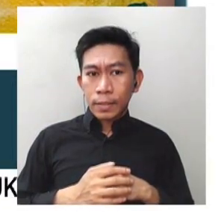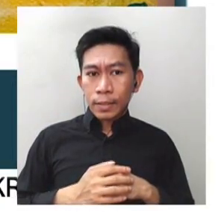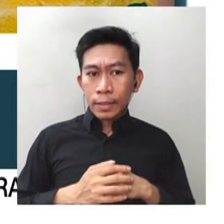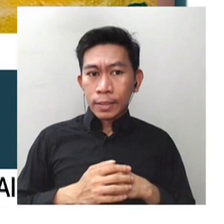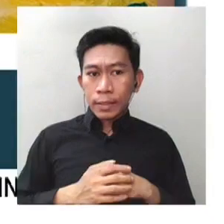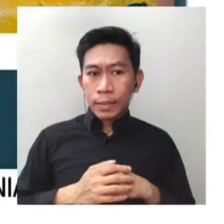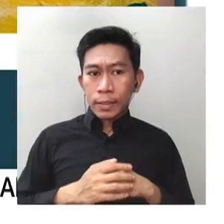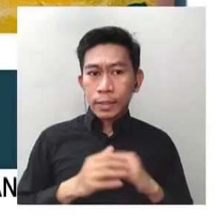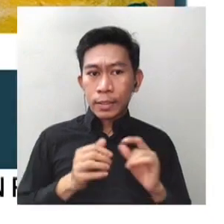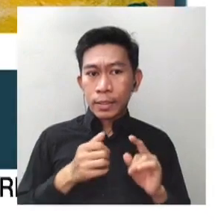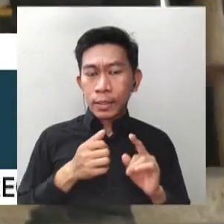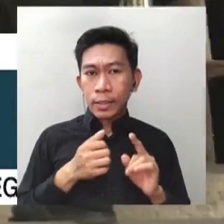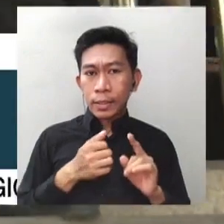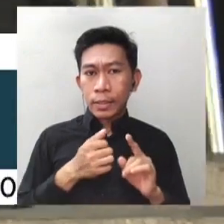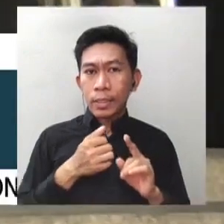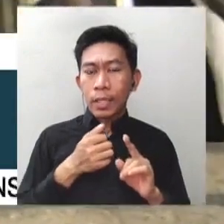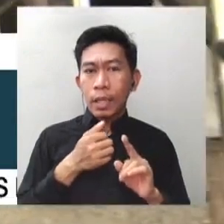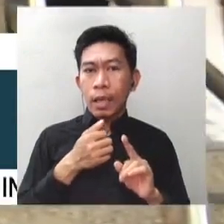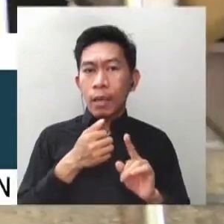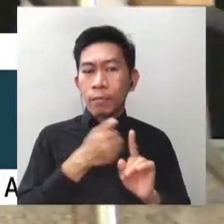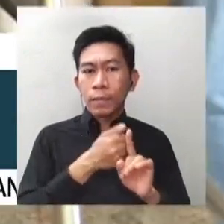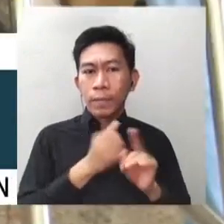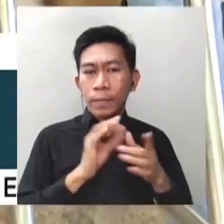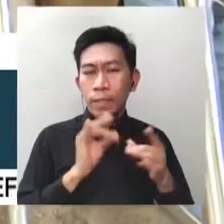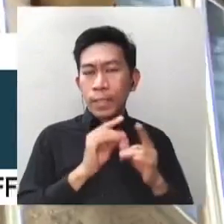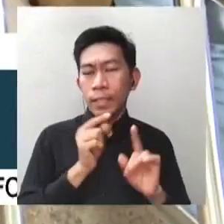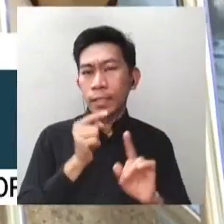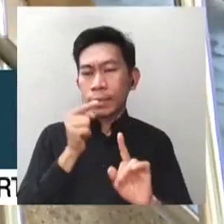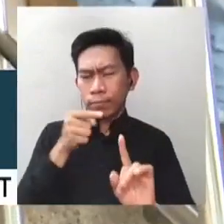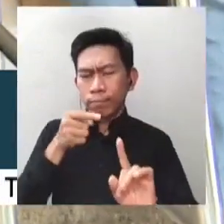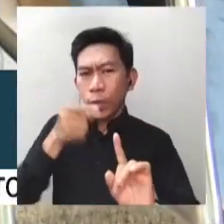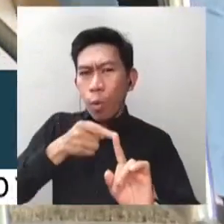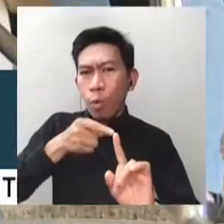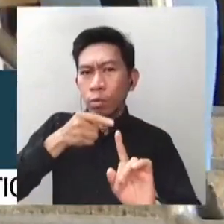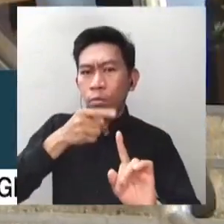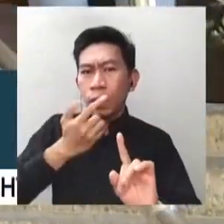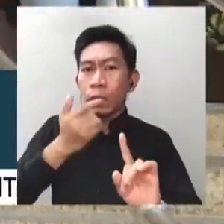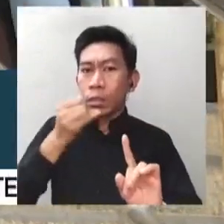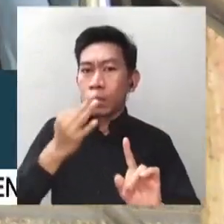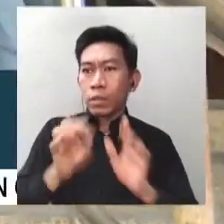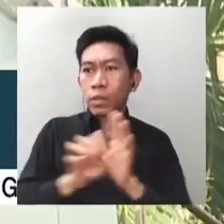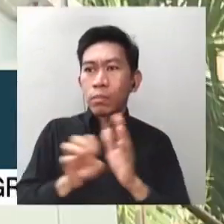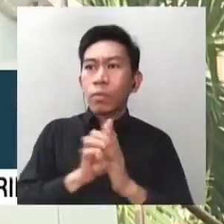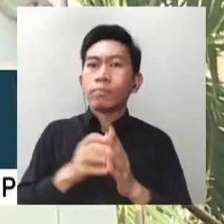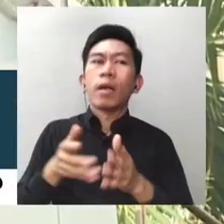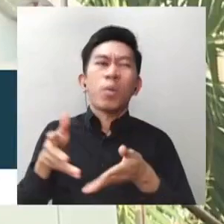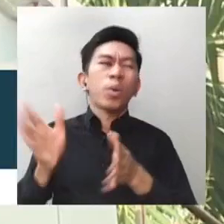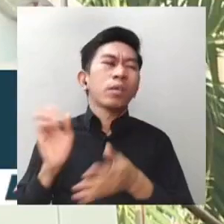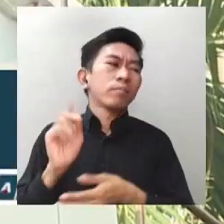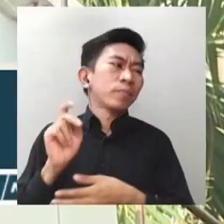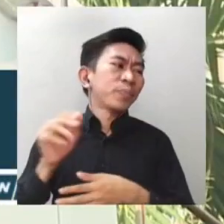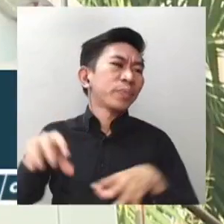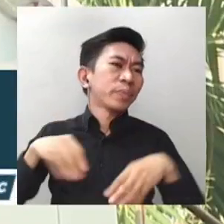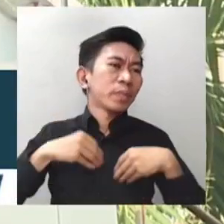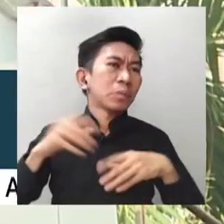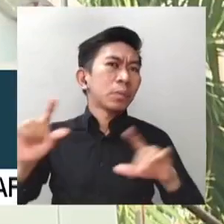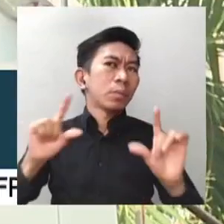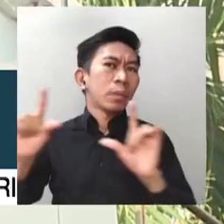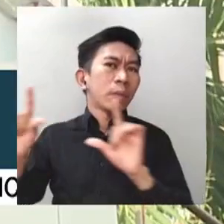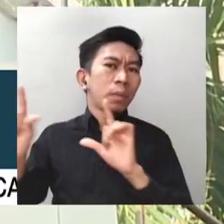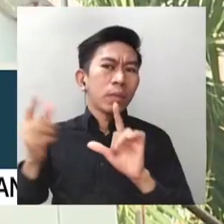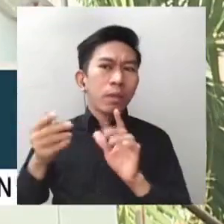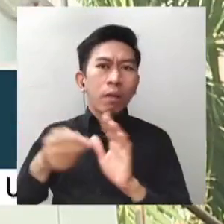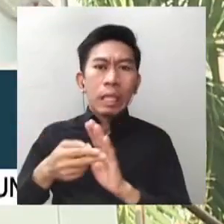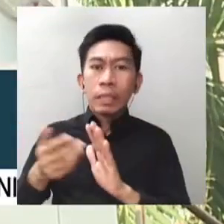that in fact is the bigger picture, that if you allow this red tagging to continue, it stops